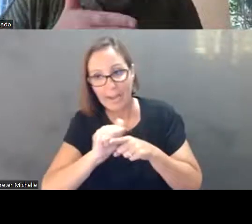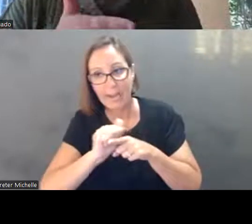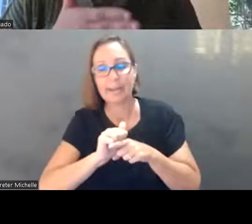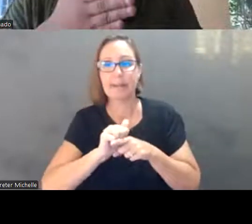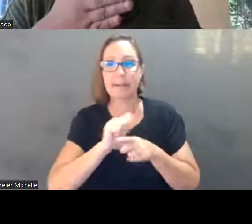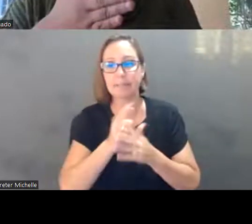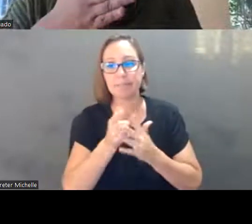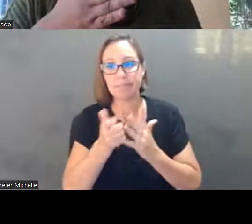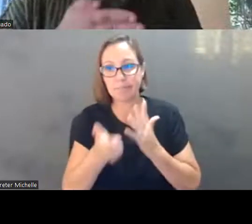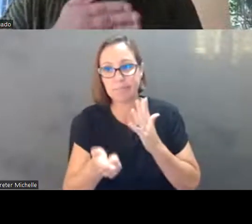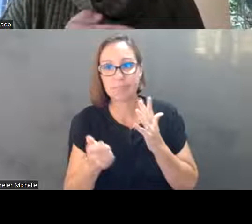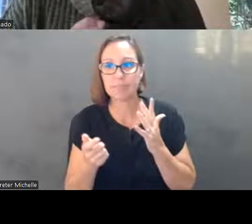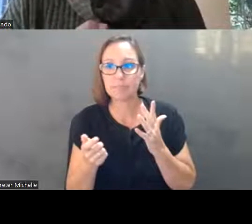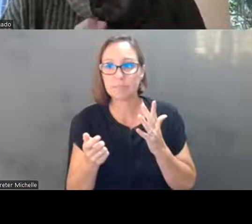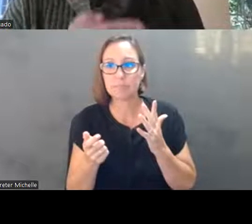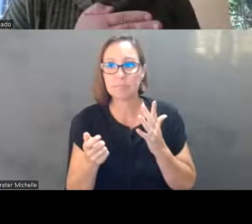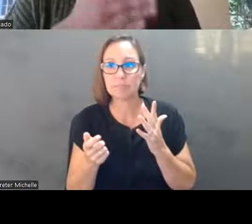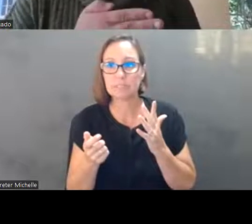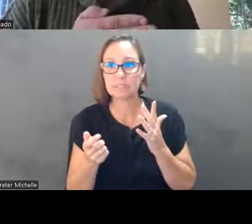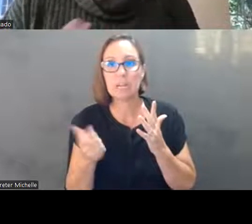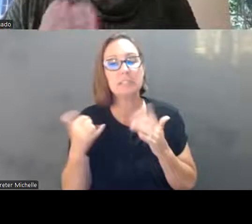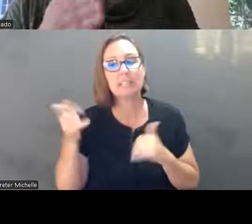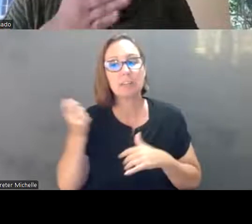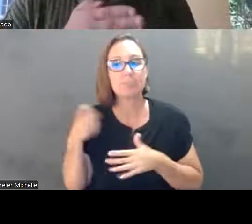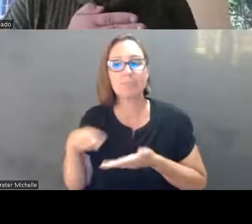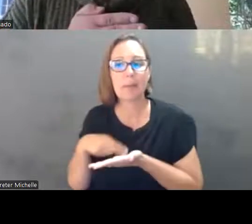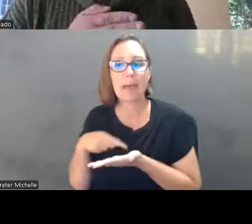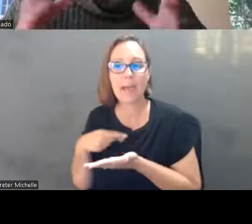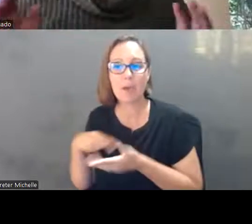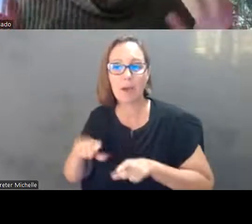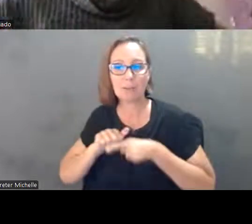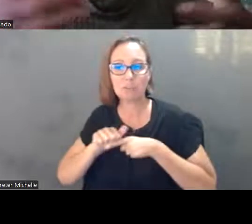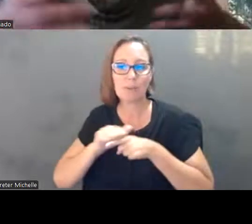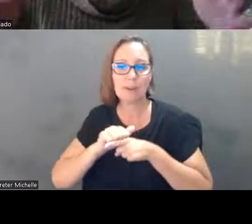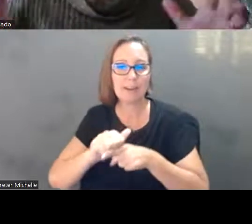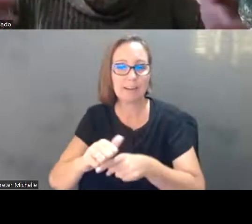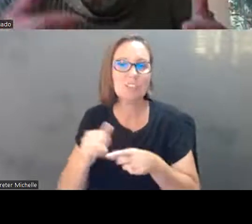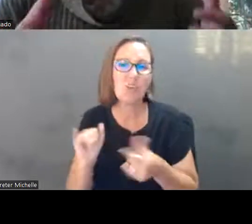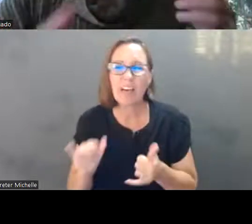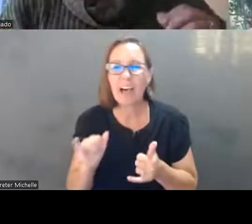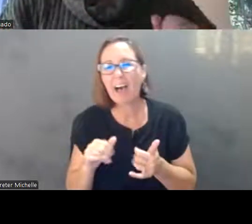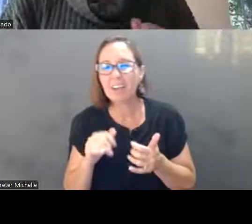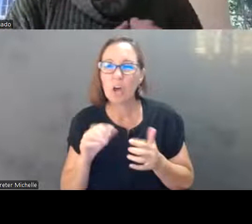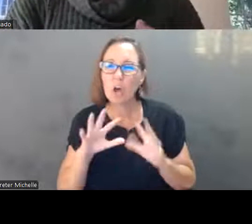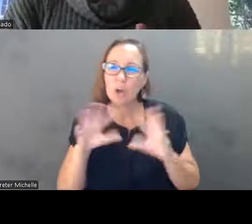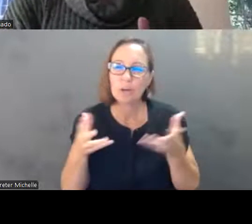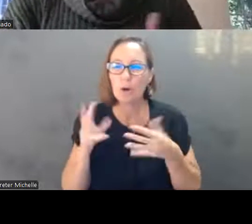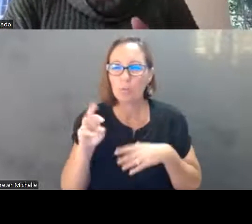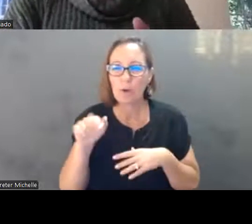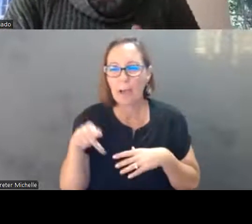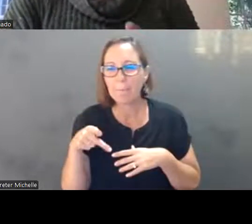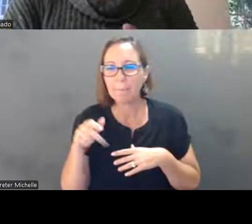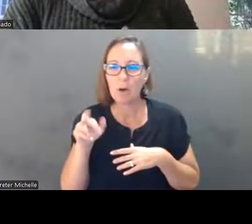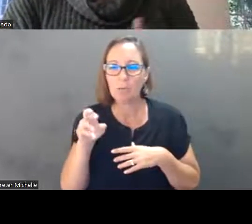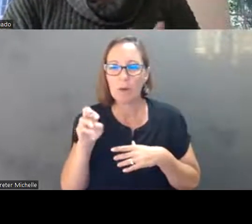and still receive pay while they are going through those training models. Those type of wraparound apprenticeship models have really shown to